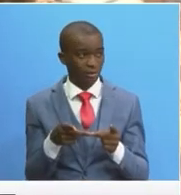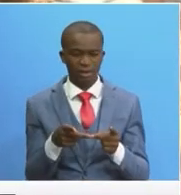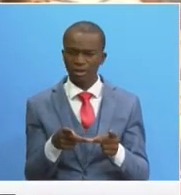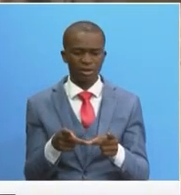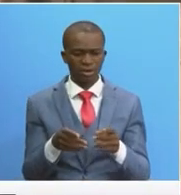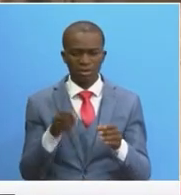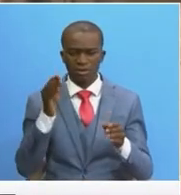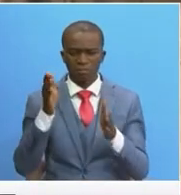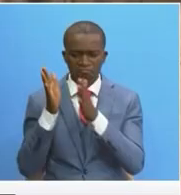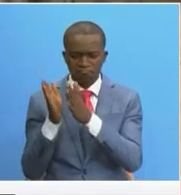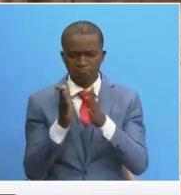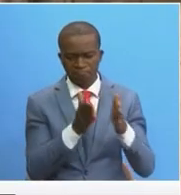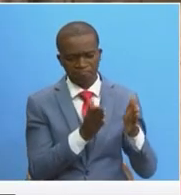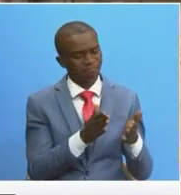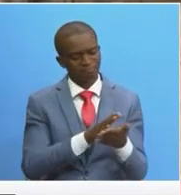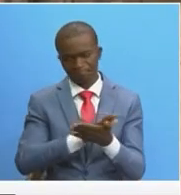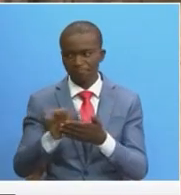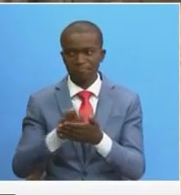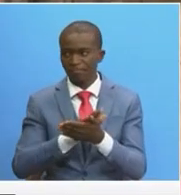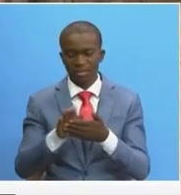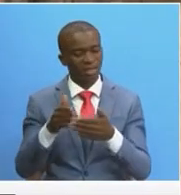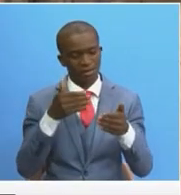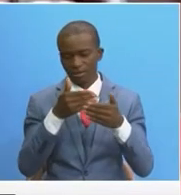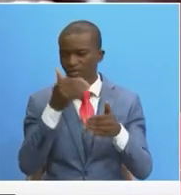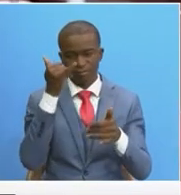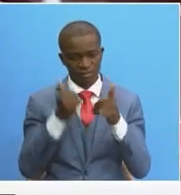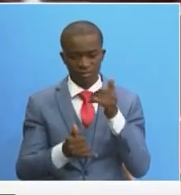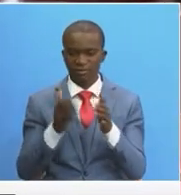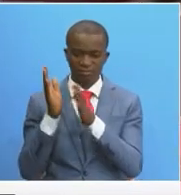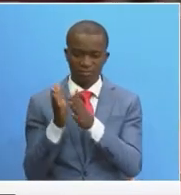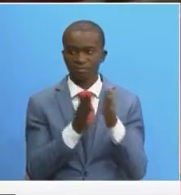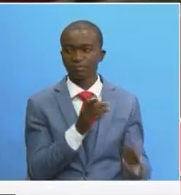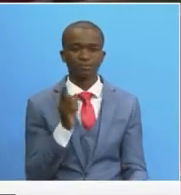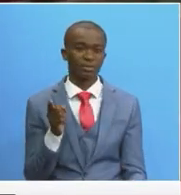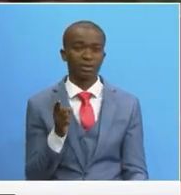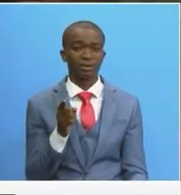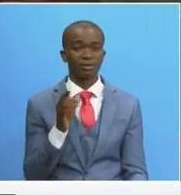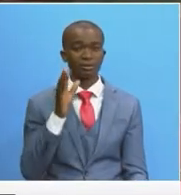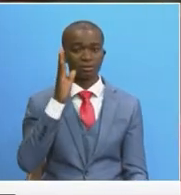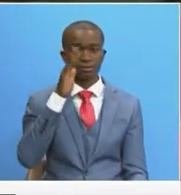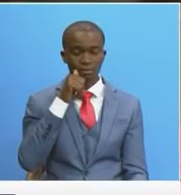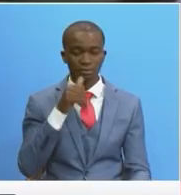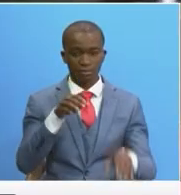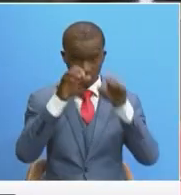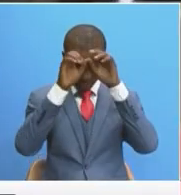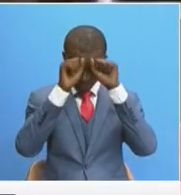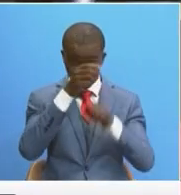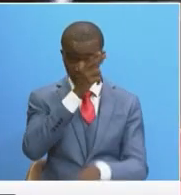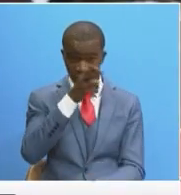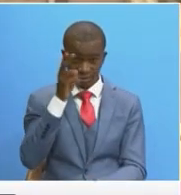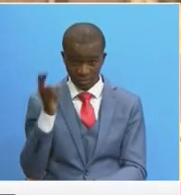works done with a few final touches remaining. And President Hakainde Hichilema will be the guest of